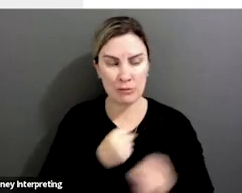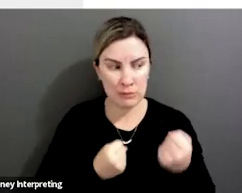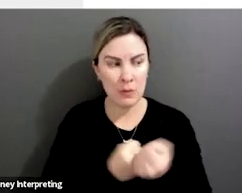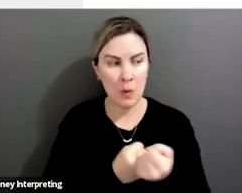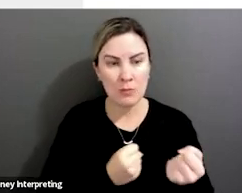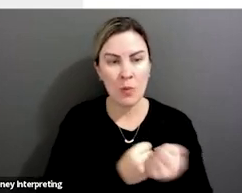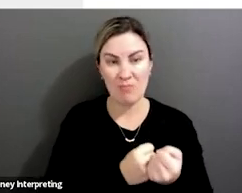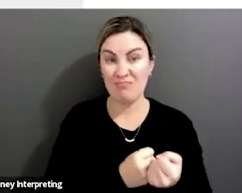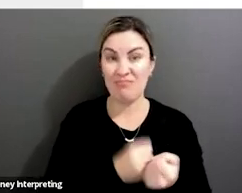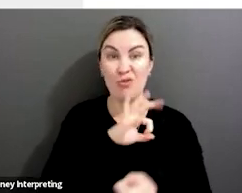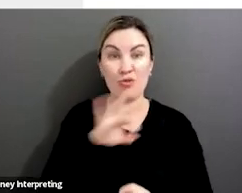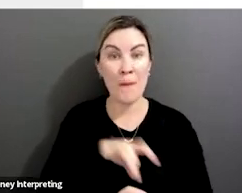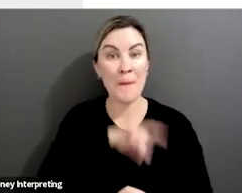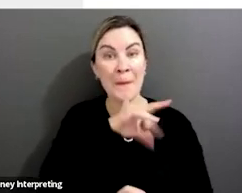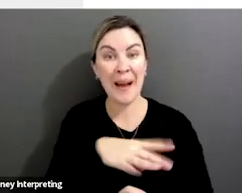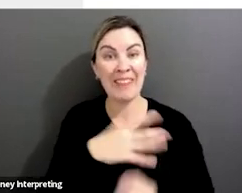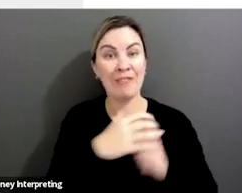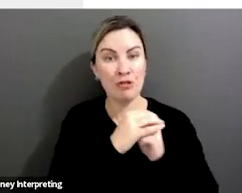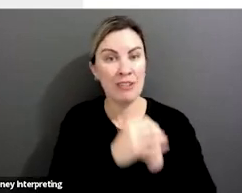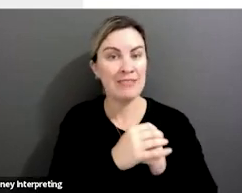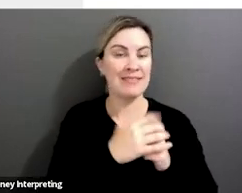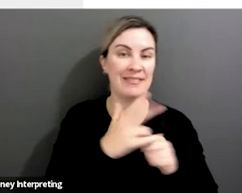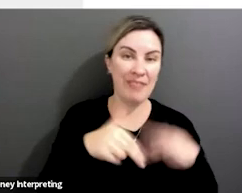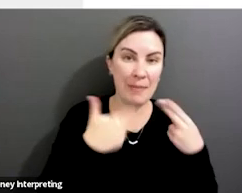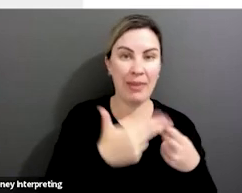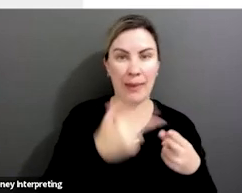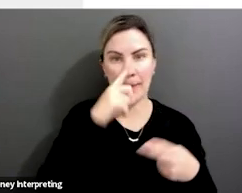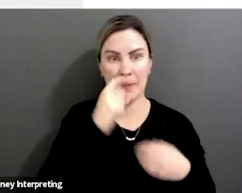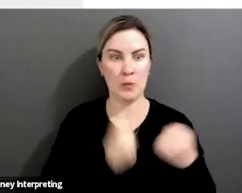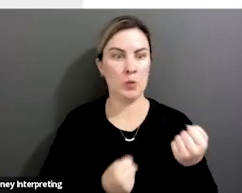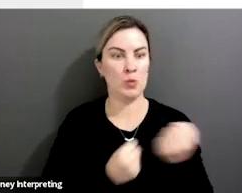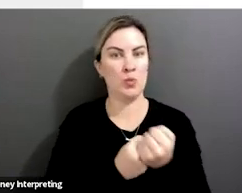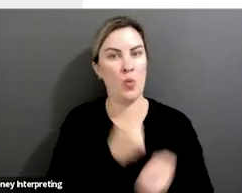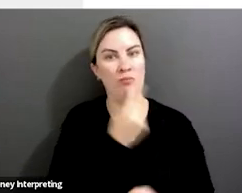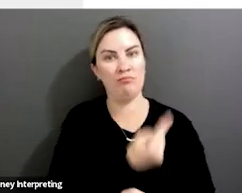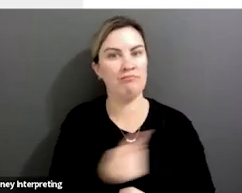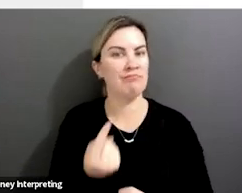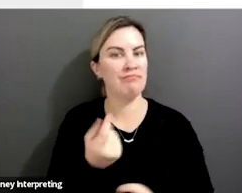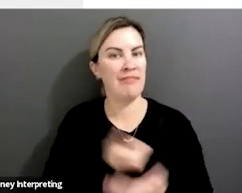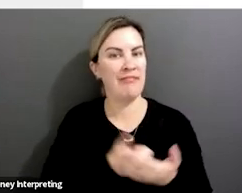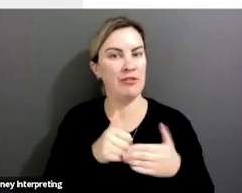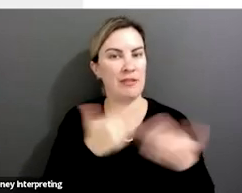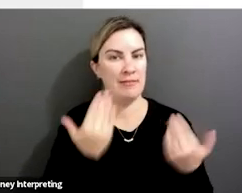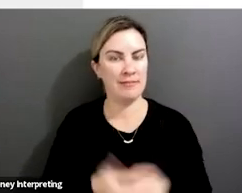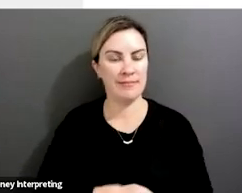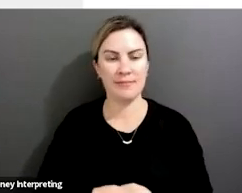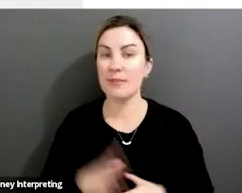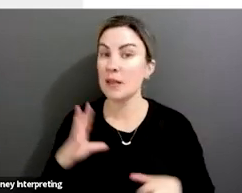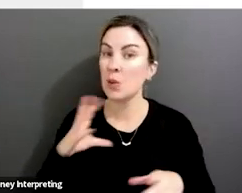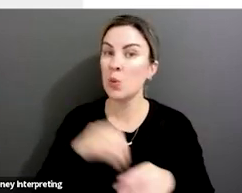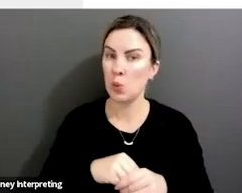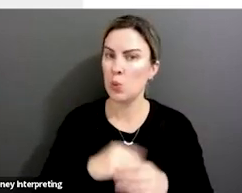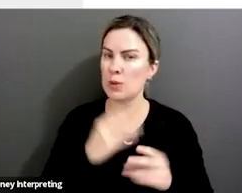unpaid friends, family, and others who support people on an everyday basis, but it also includes